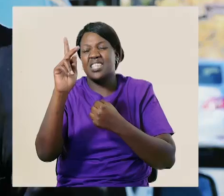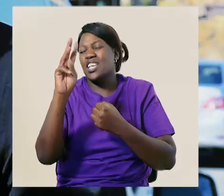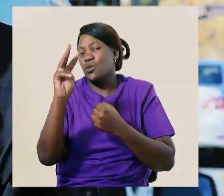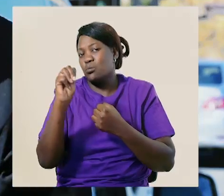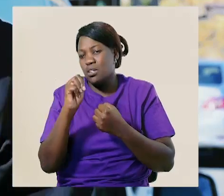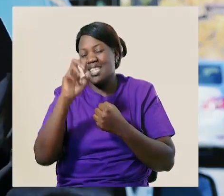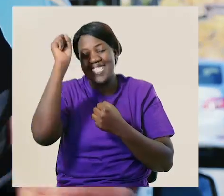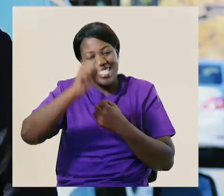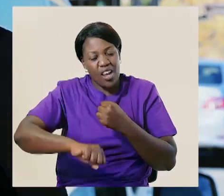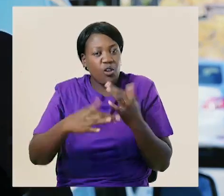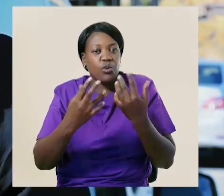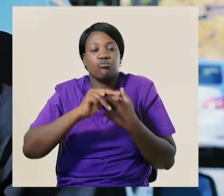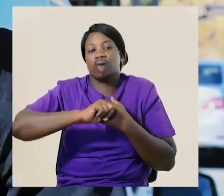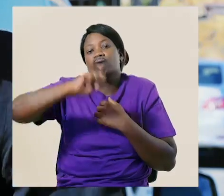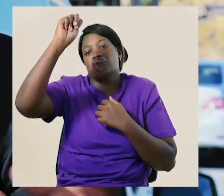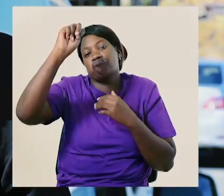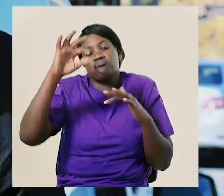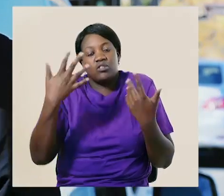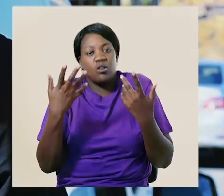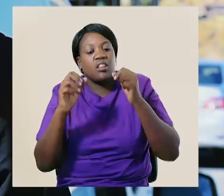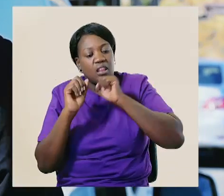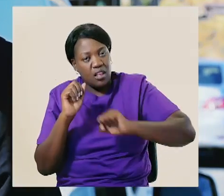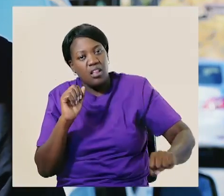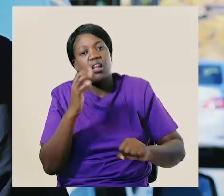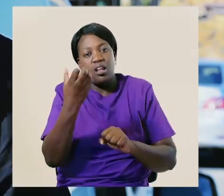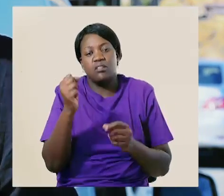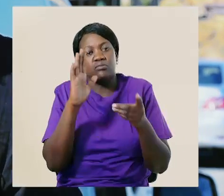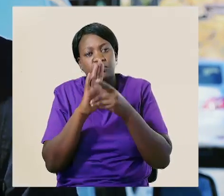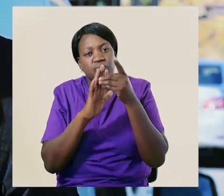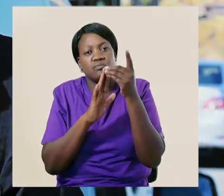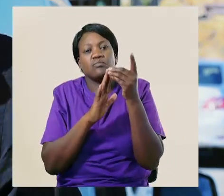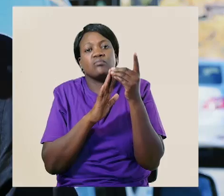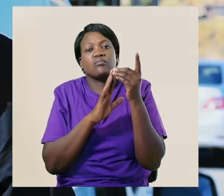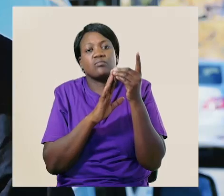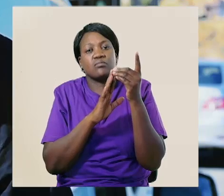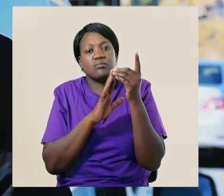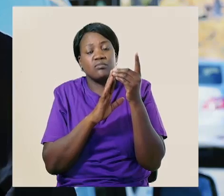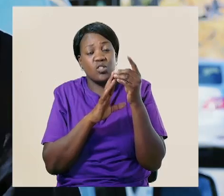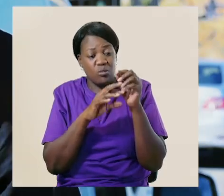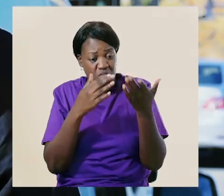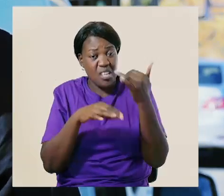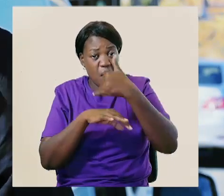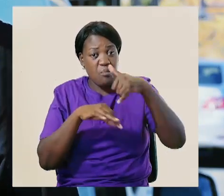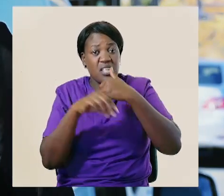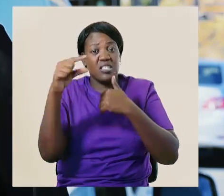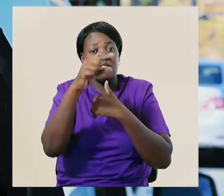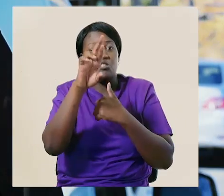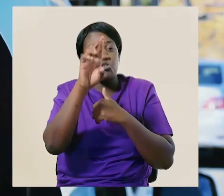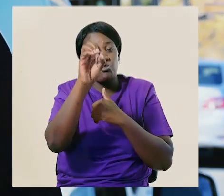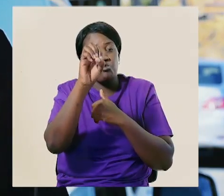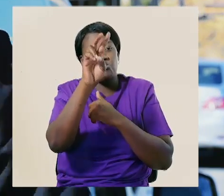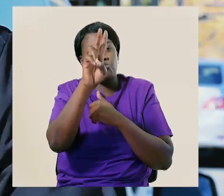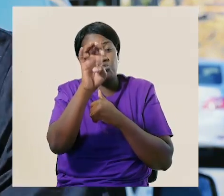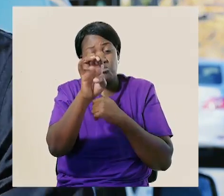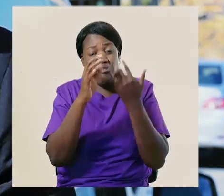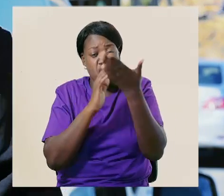or west or north, you will see that how much land we have in Namibia to develop. Just look at the Grove Mall. A few years back, you wouldn't think